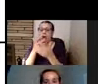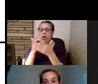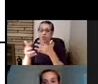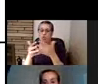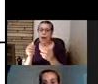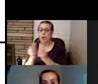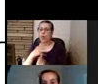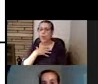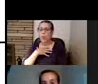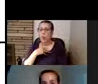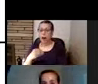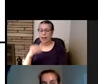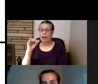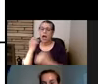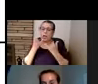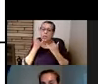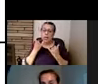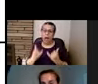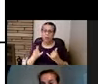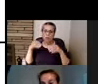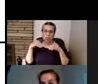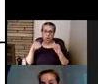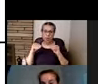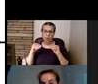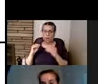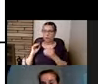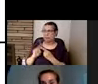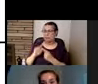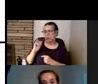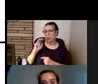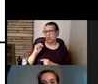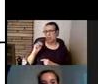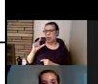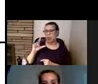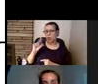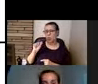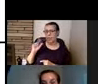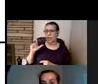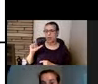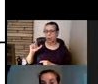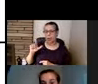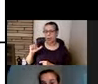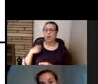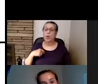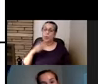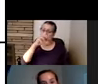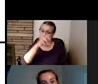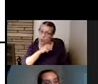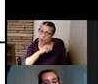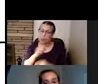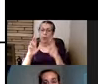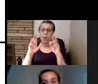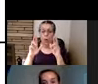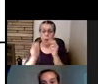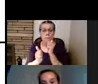outline are current MBTA retailers as of January 2021. We include them here because we assume and hope most of our current